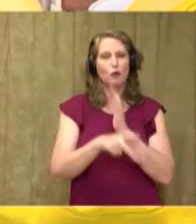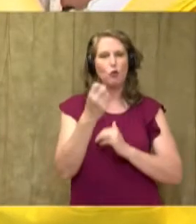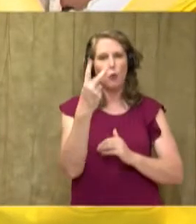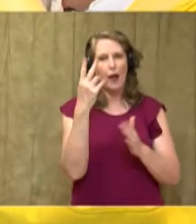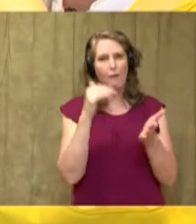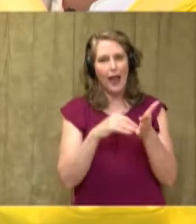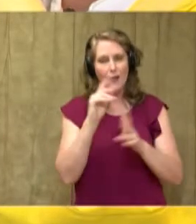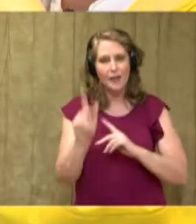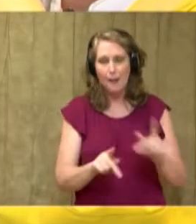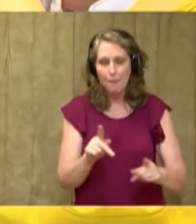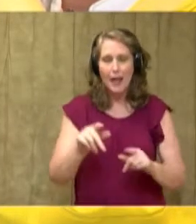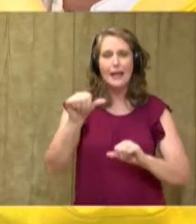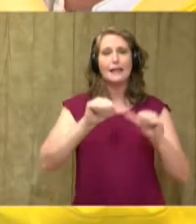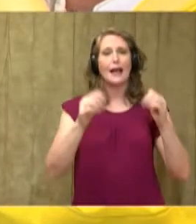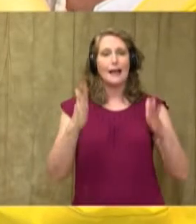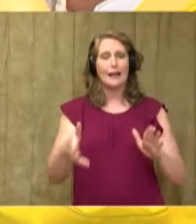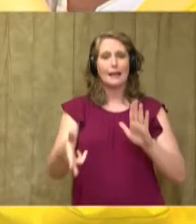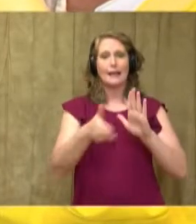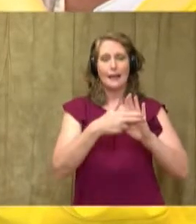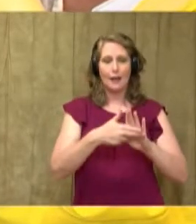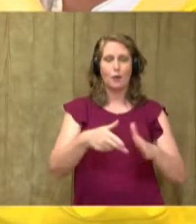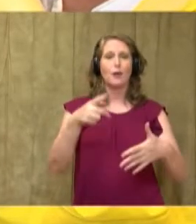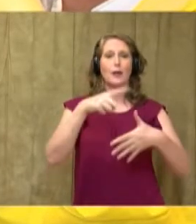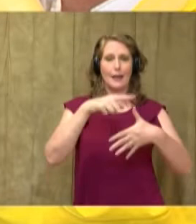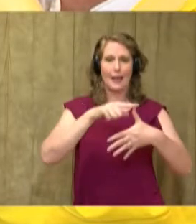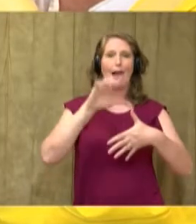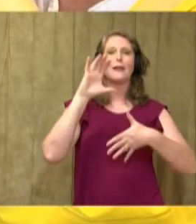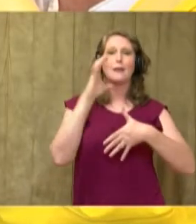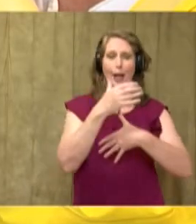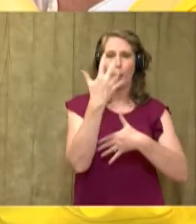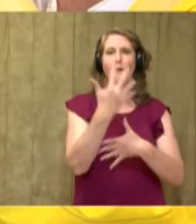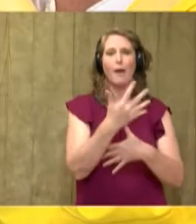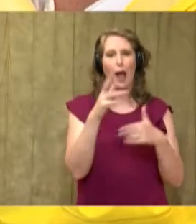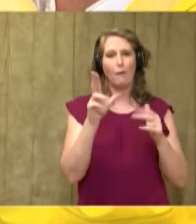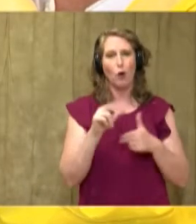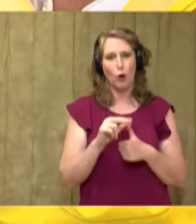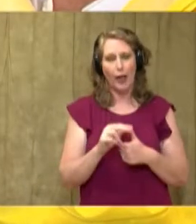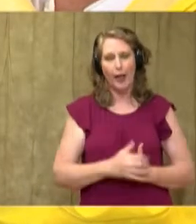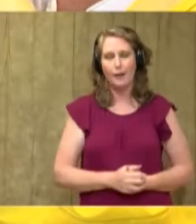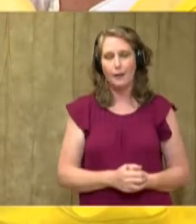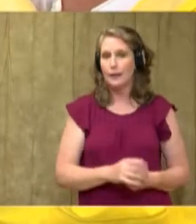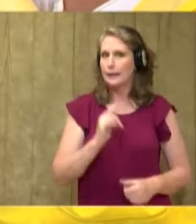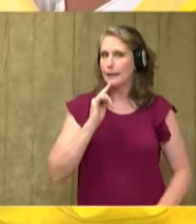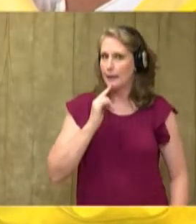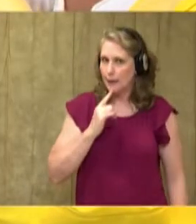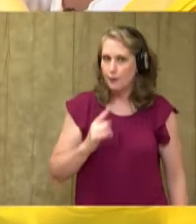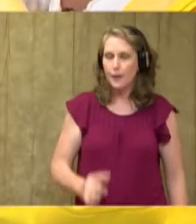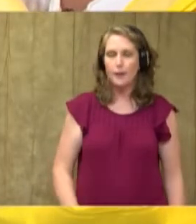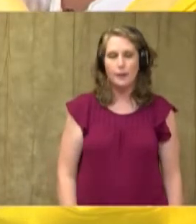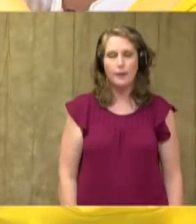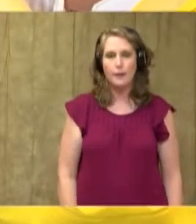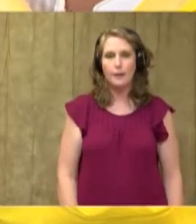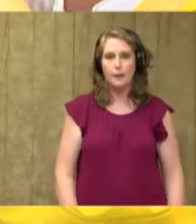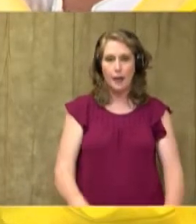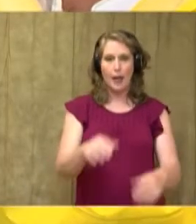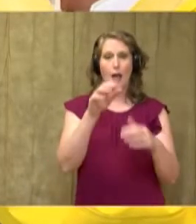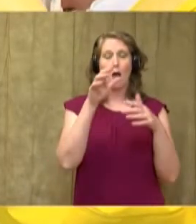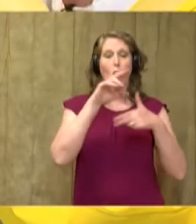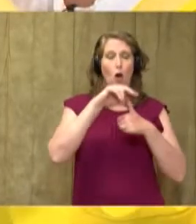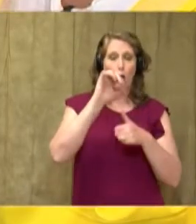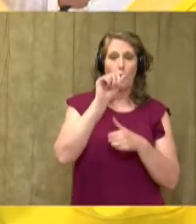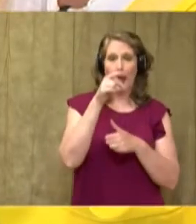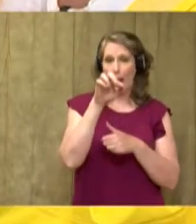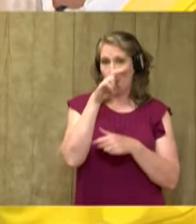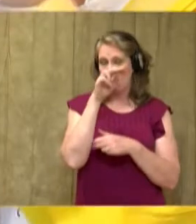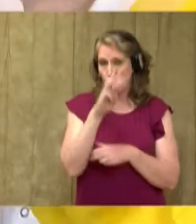people. Scientists later classified it as a Category 5 hurricane. Serious. Hurricane Andrew was